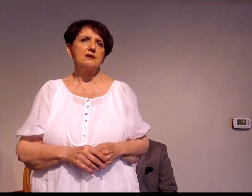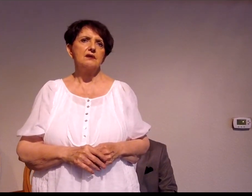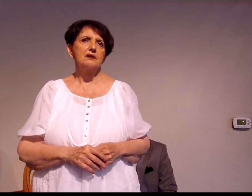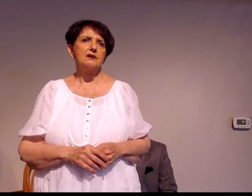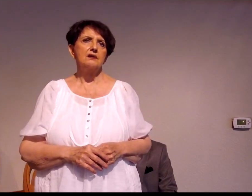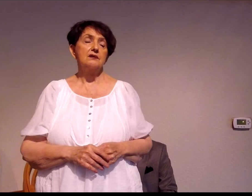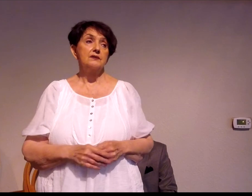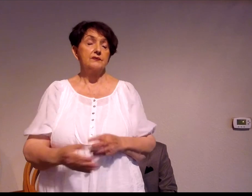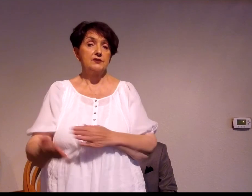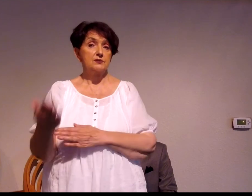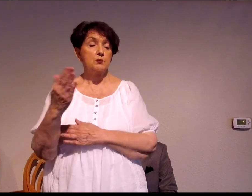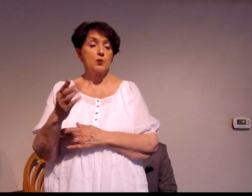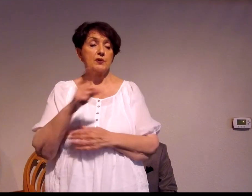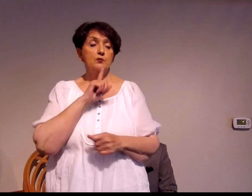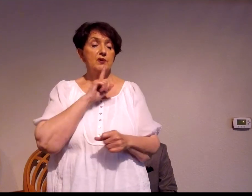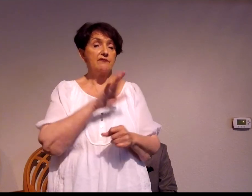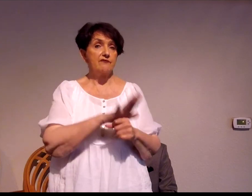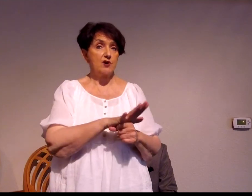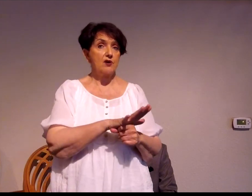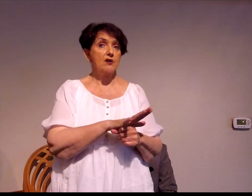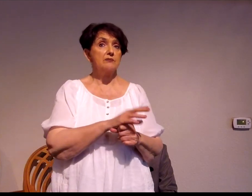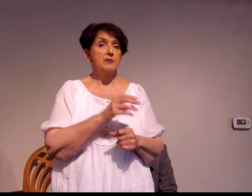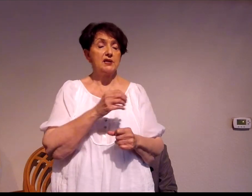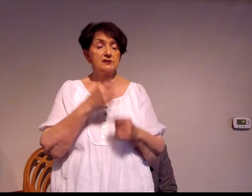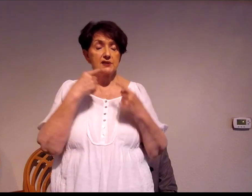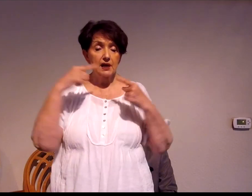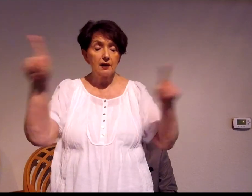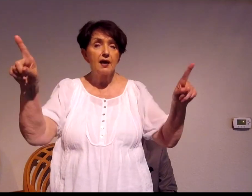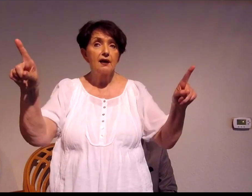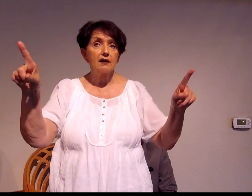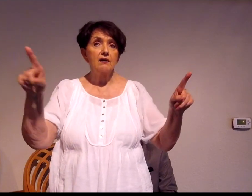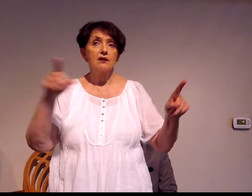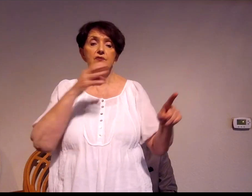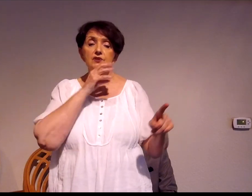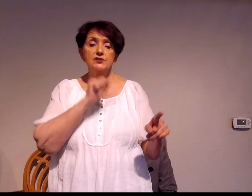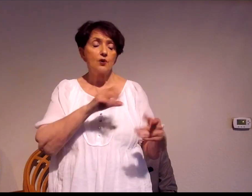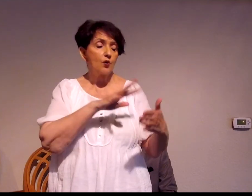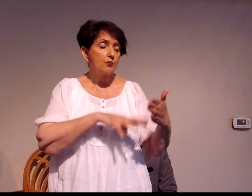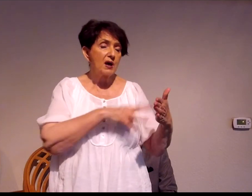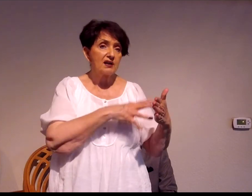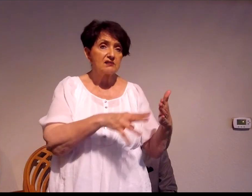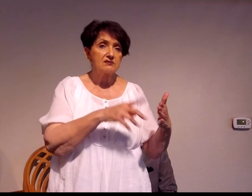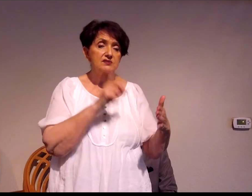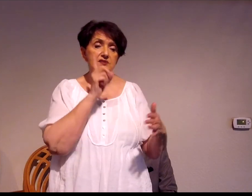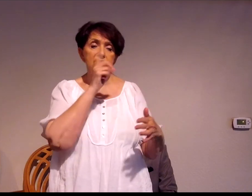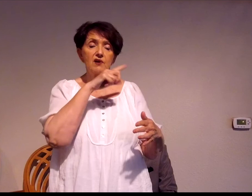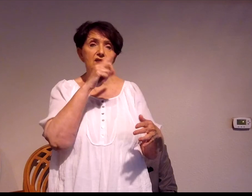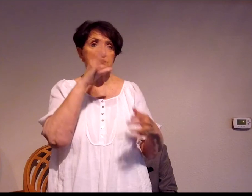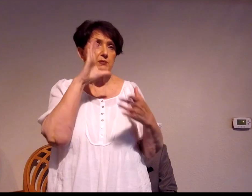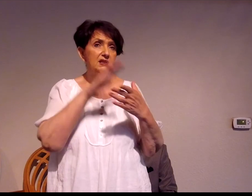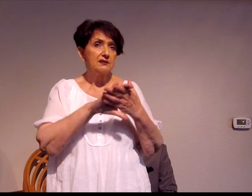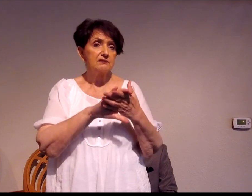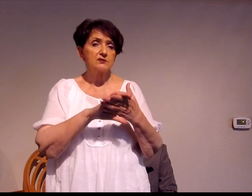This morning we affirm and declare that we release these old patterns, these false beliefs,